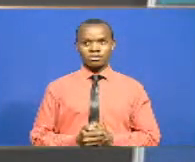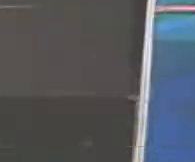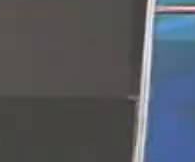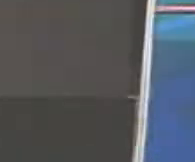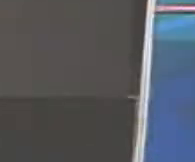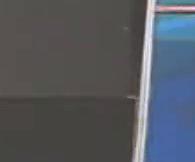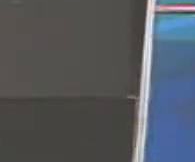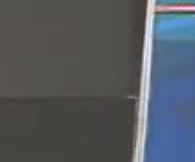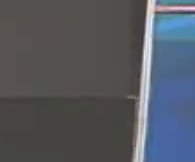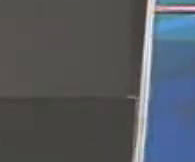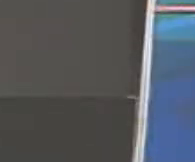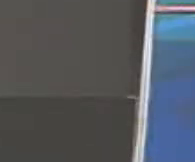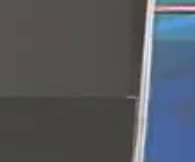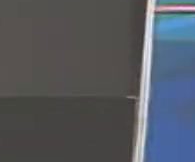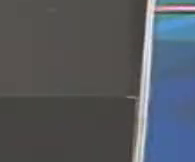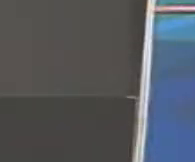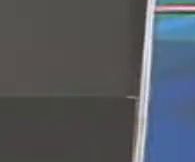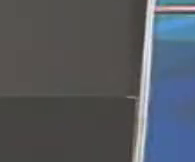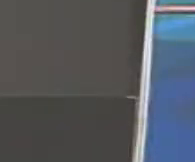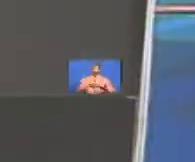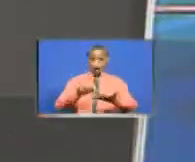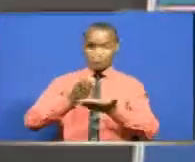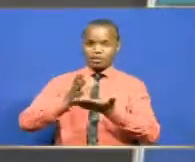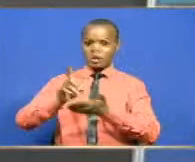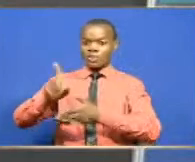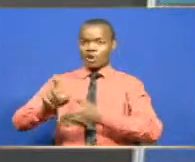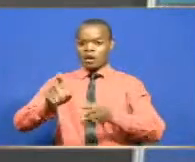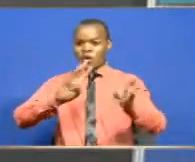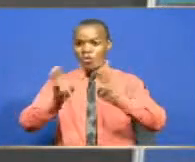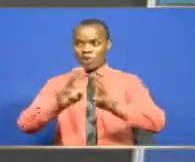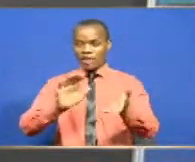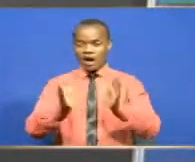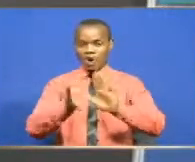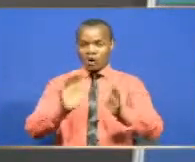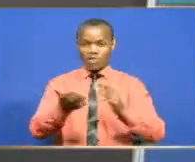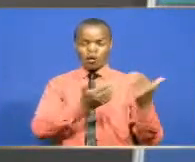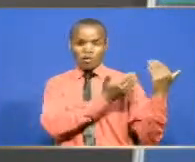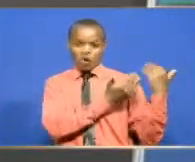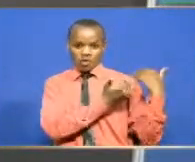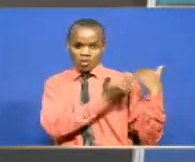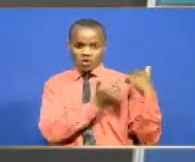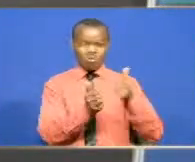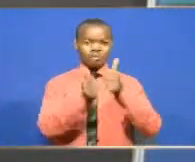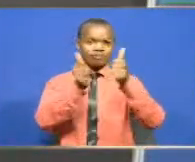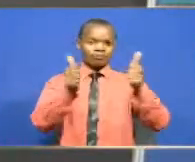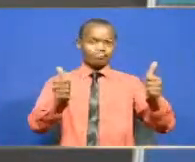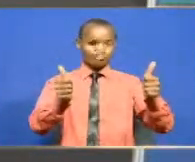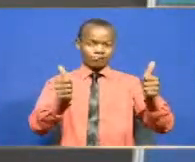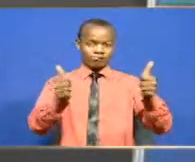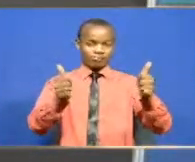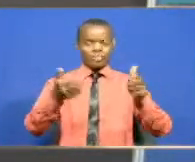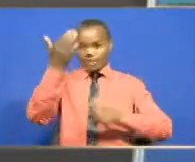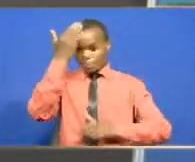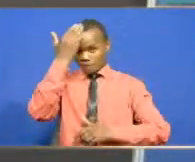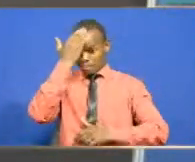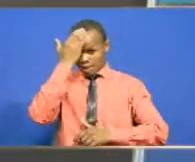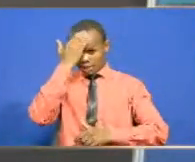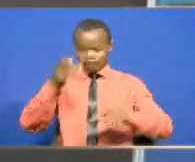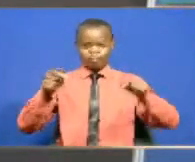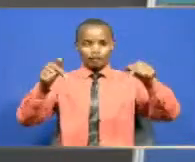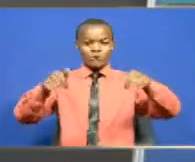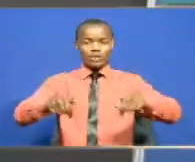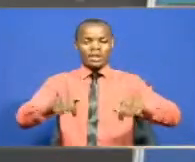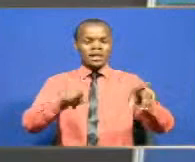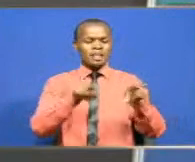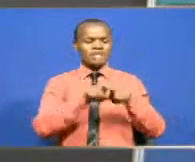Good evening and a very warm welcome to Channel One Weather Updates. I hope you're well today. Monday it is, and most parts